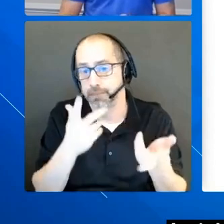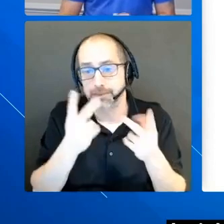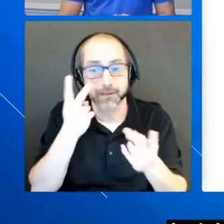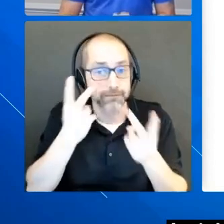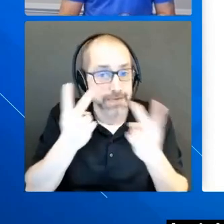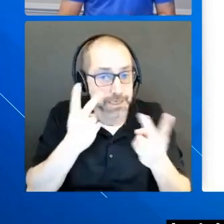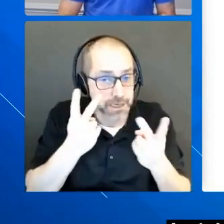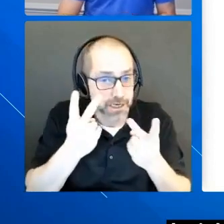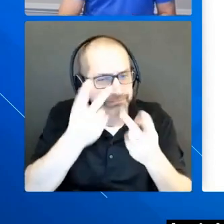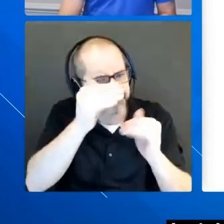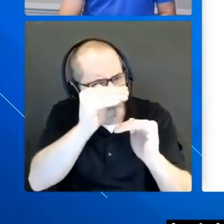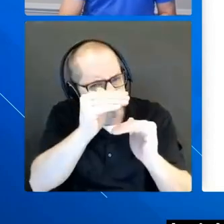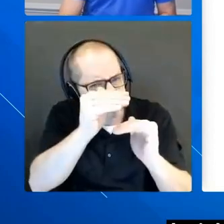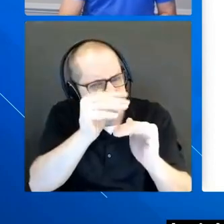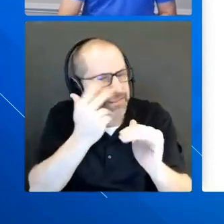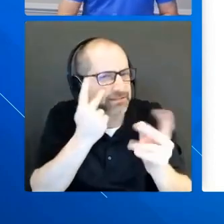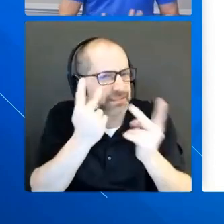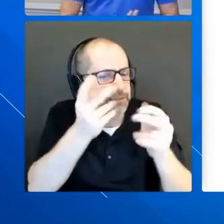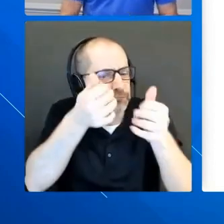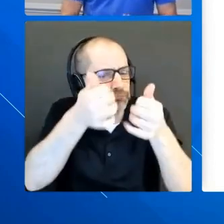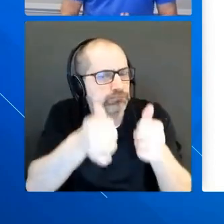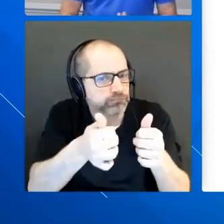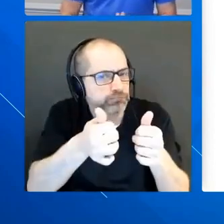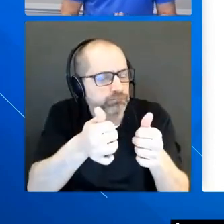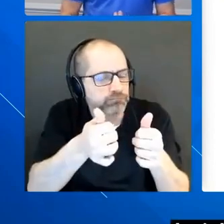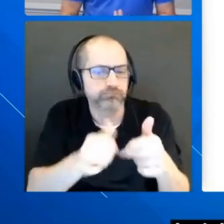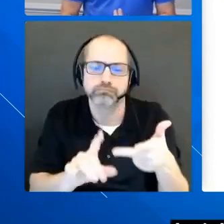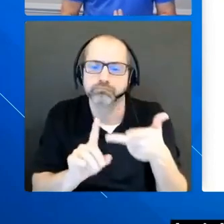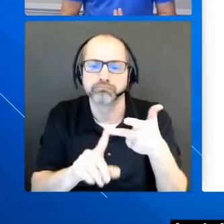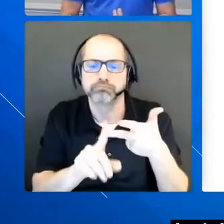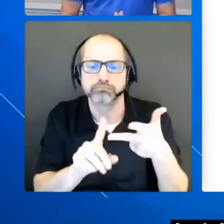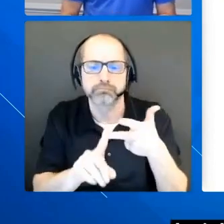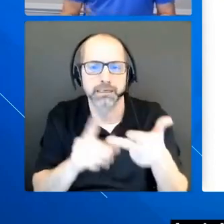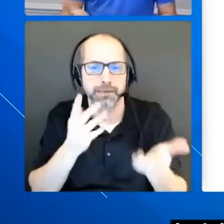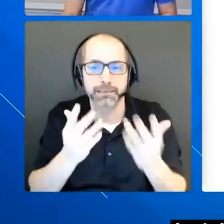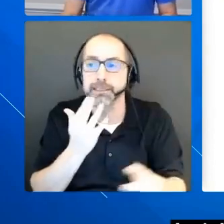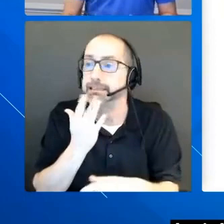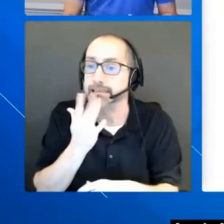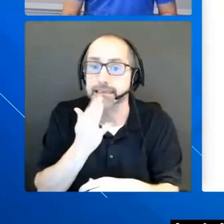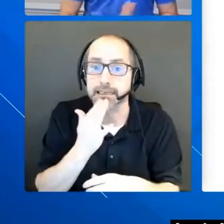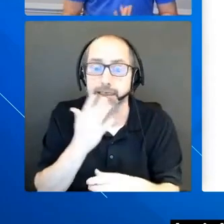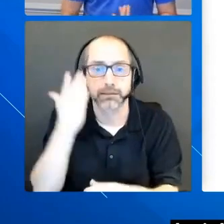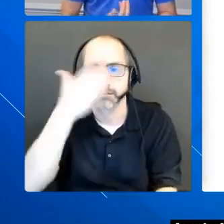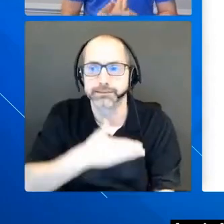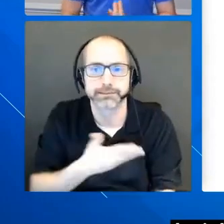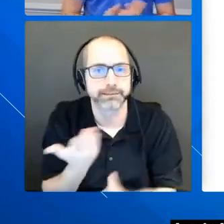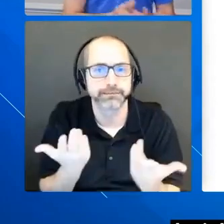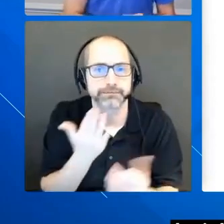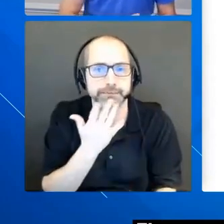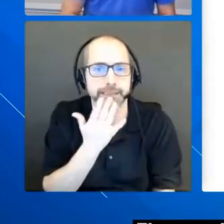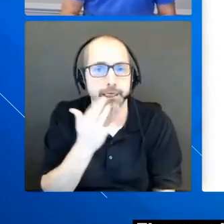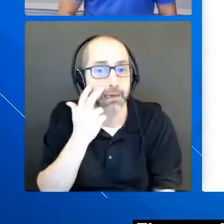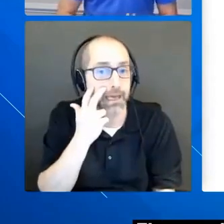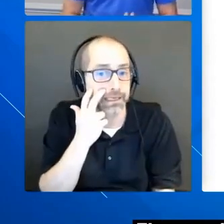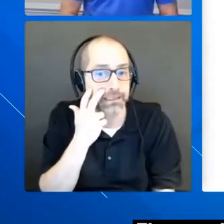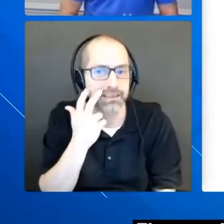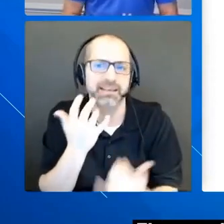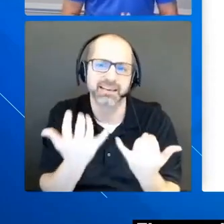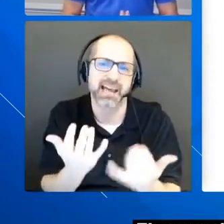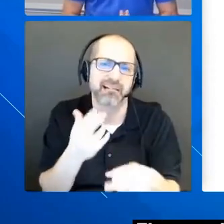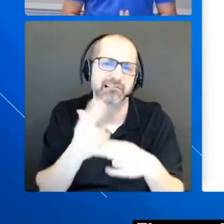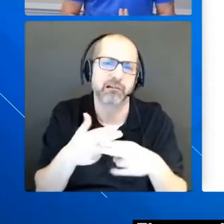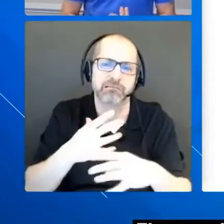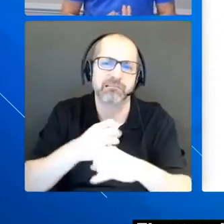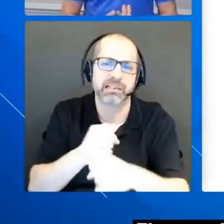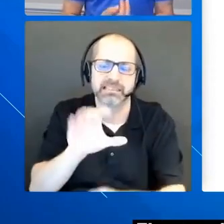but not very well. I might be color vision deficient, also known as colorblind. They tend now to say CVD or color